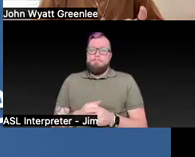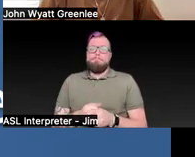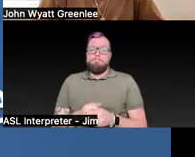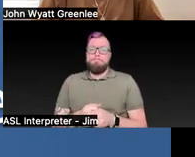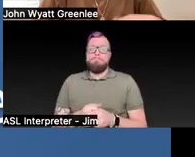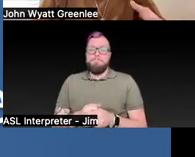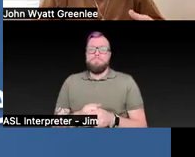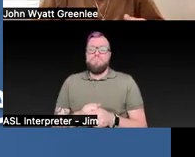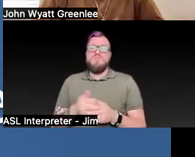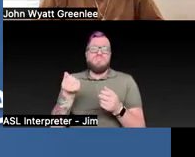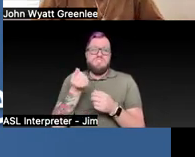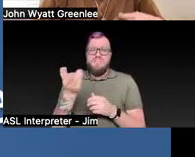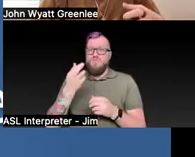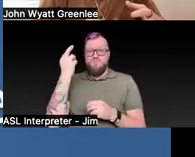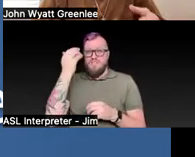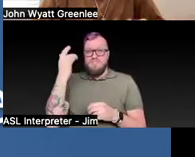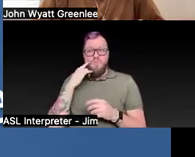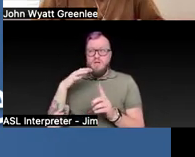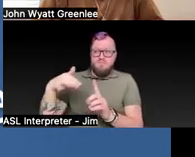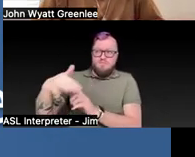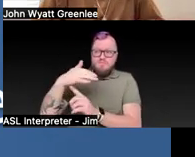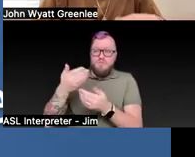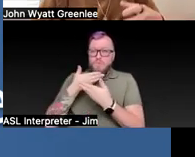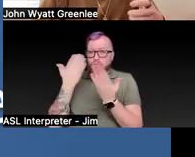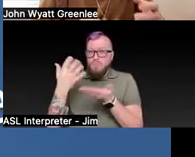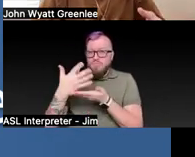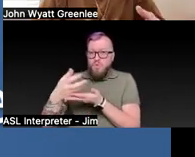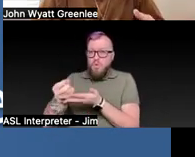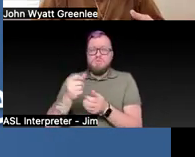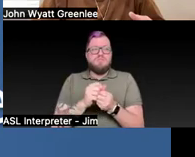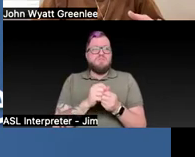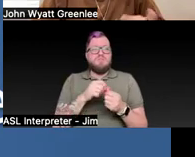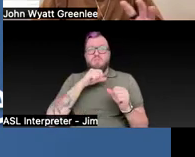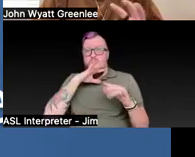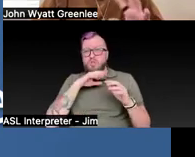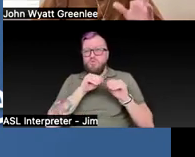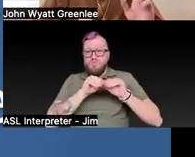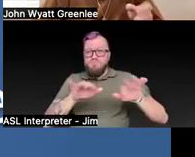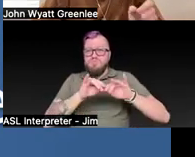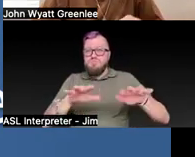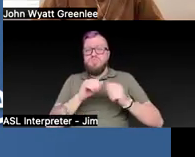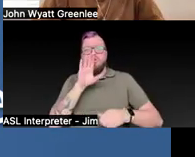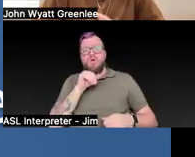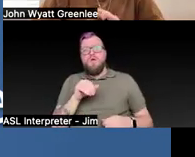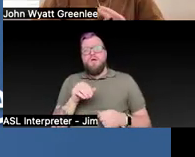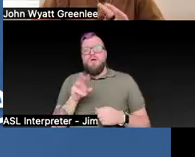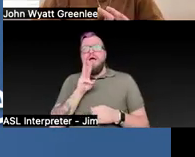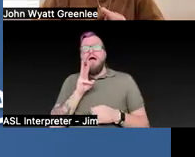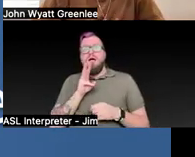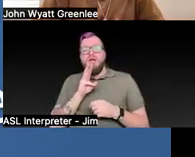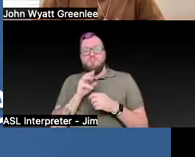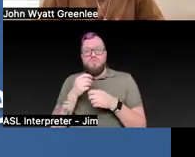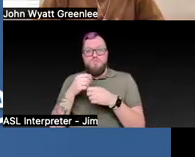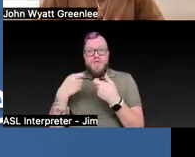number of reasons for this: habitat loss and pollution, big hydroelectric dams. So I said that eels migrate upstream to find